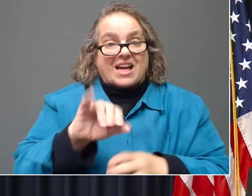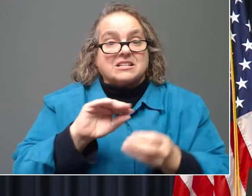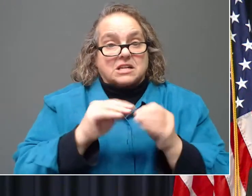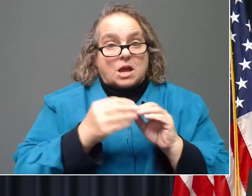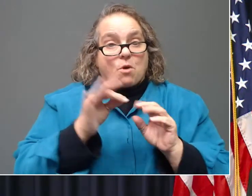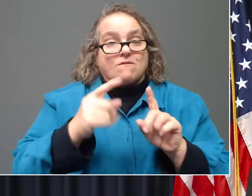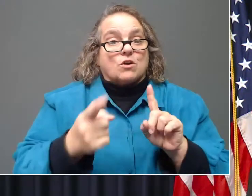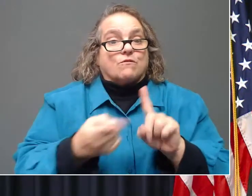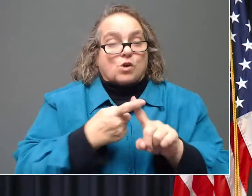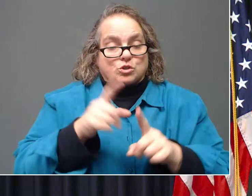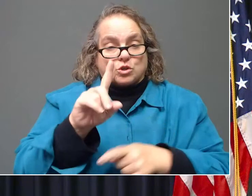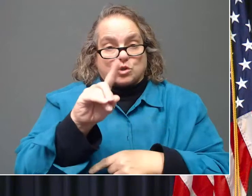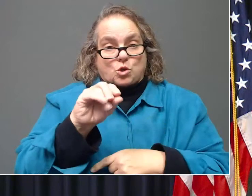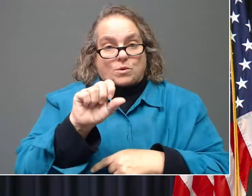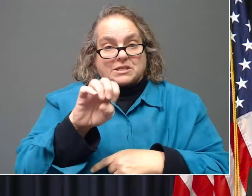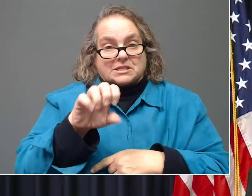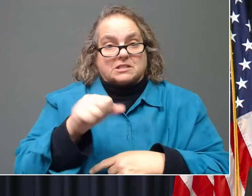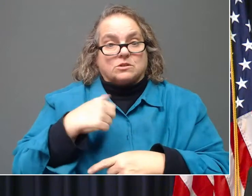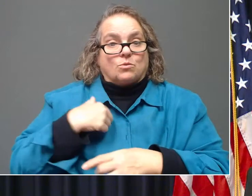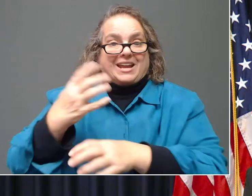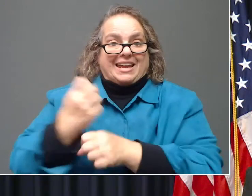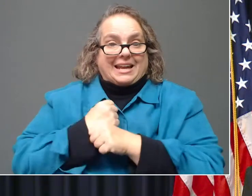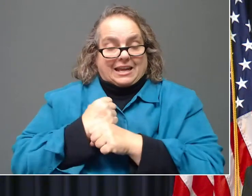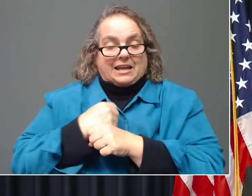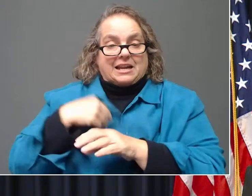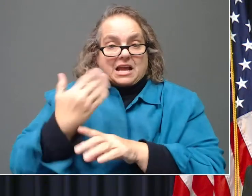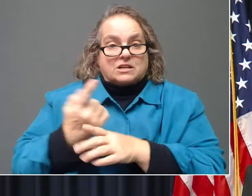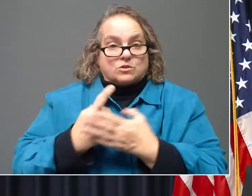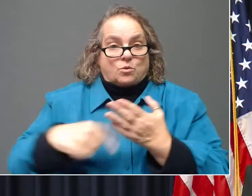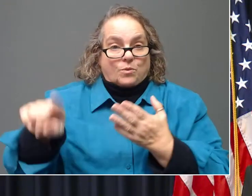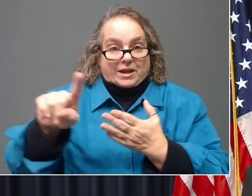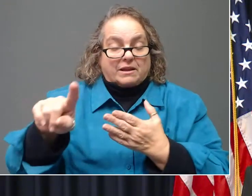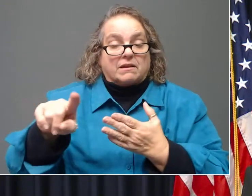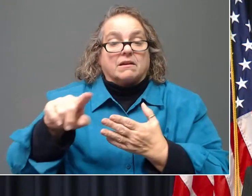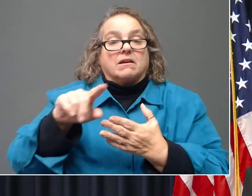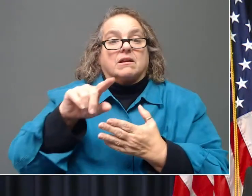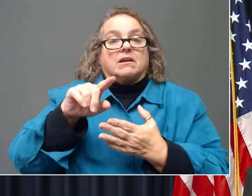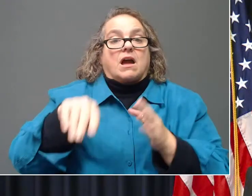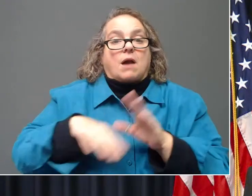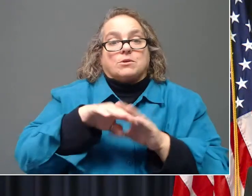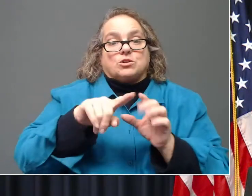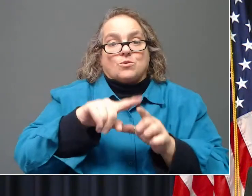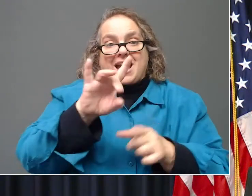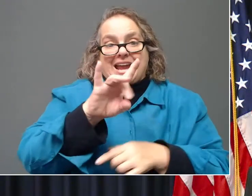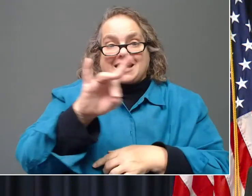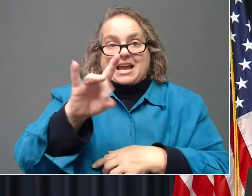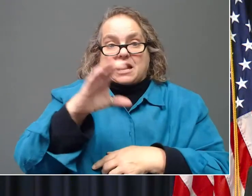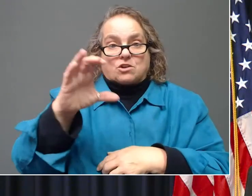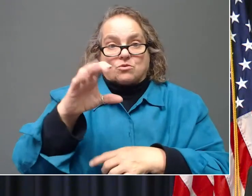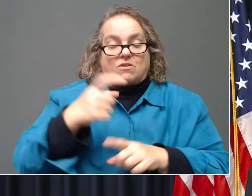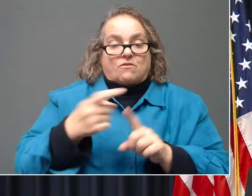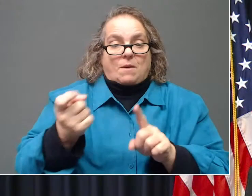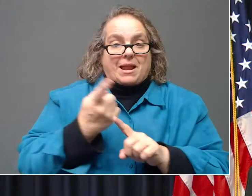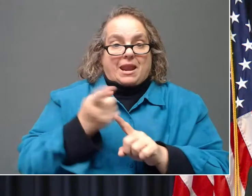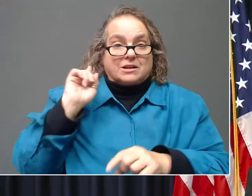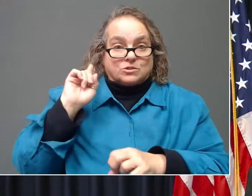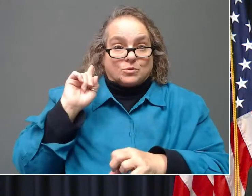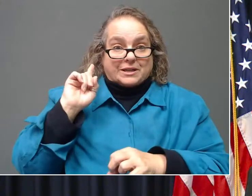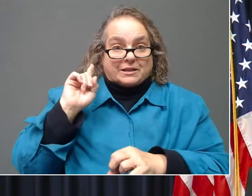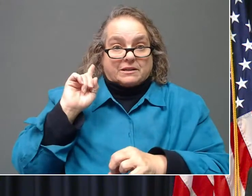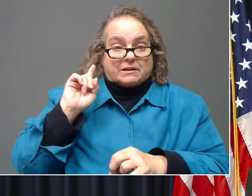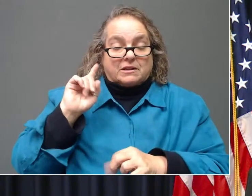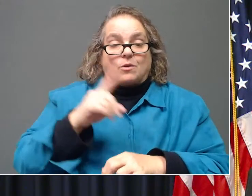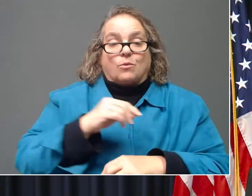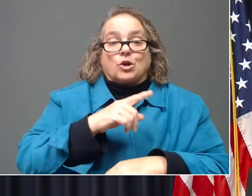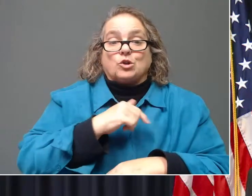we're getting next week, up about 8,800 from last week. And we're doing our best moving forward